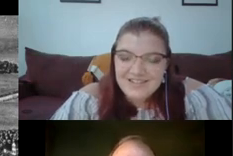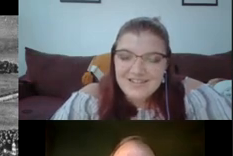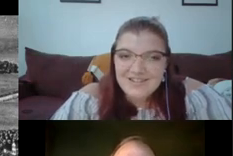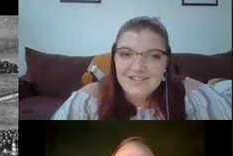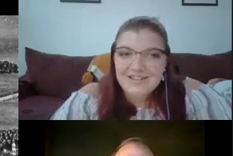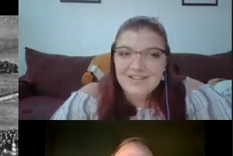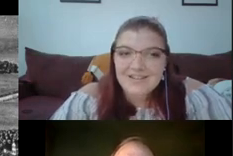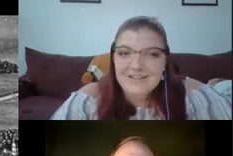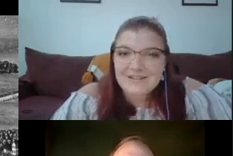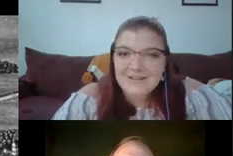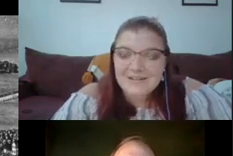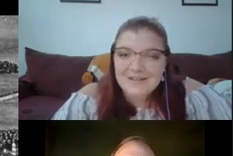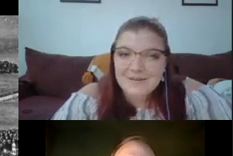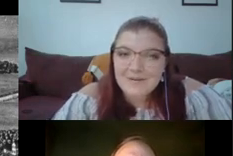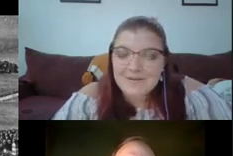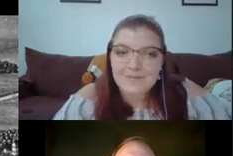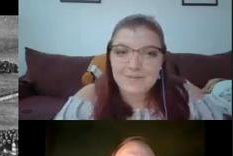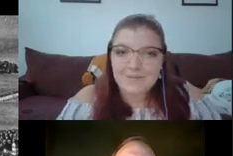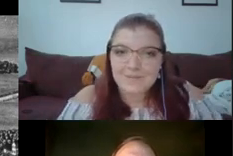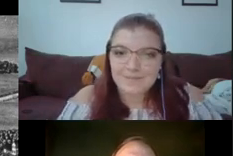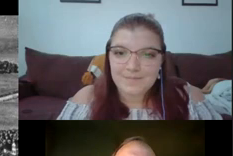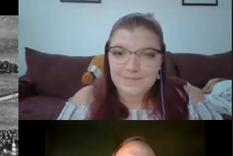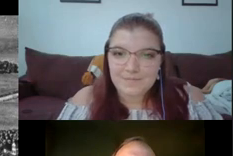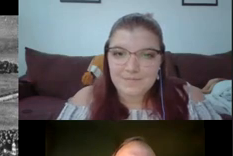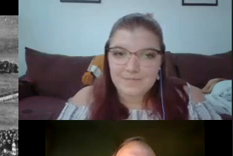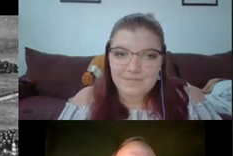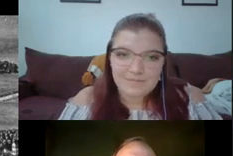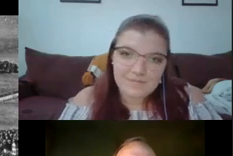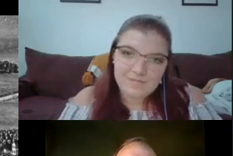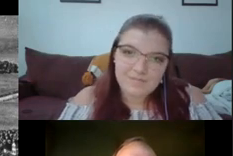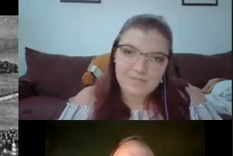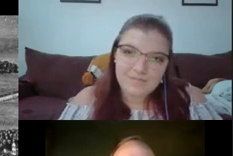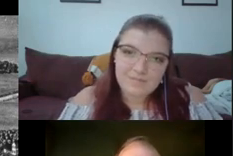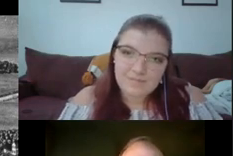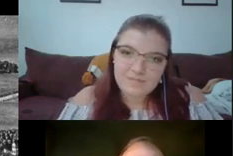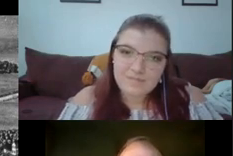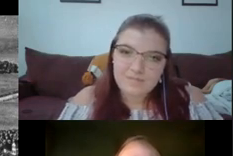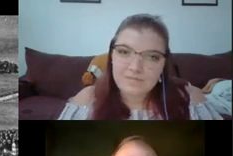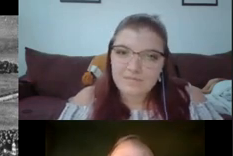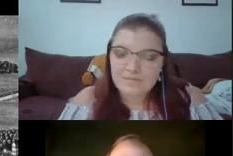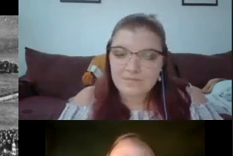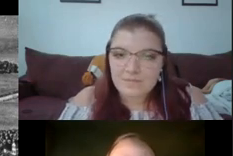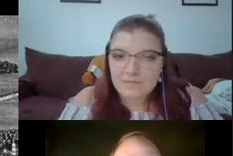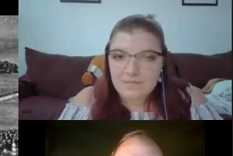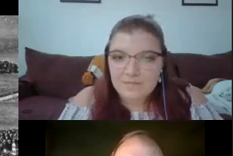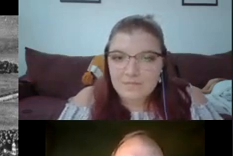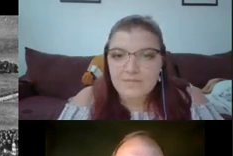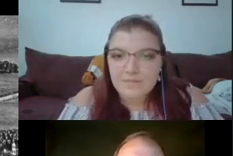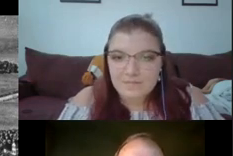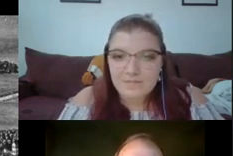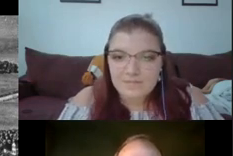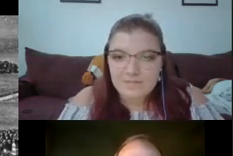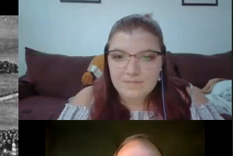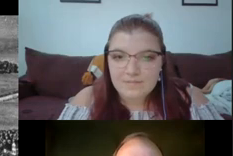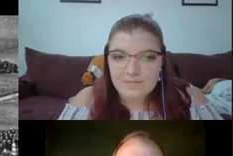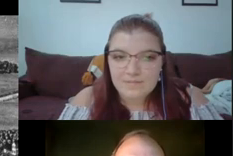is if you look cutting down from the right sort of through much of the center is Erie Canal